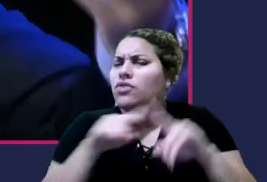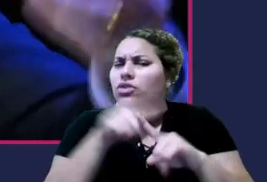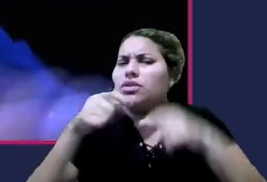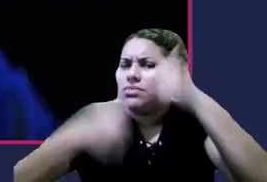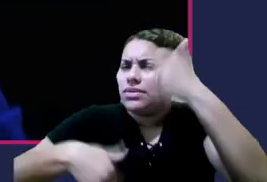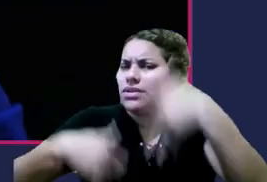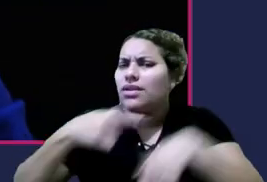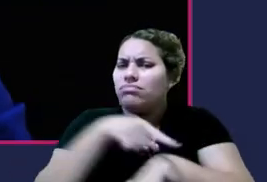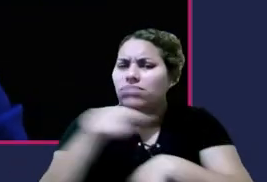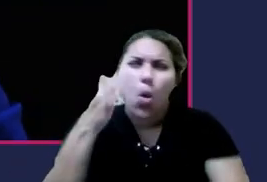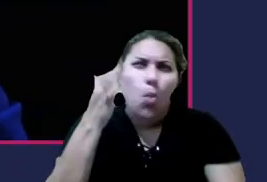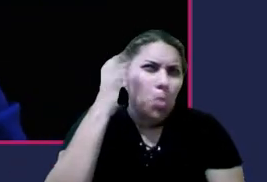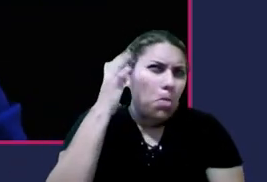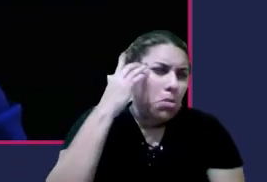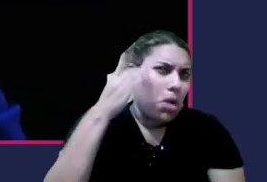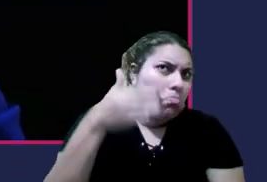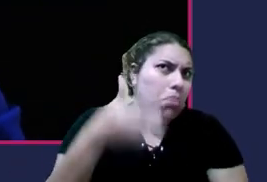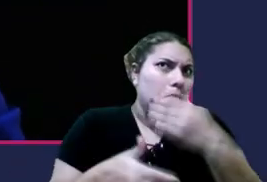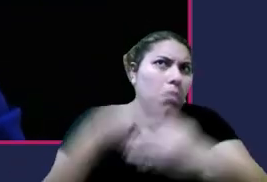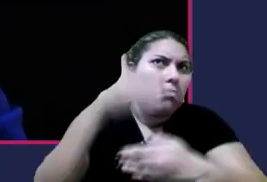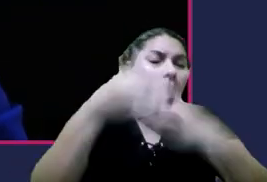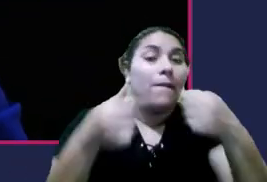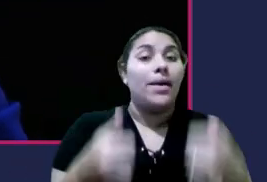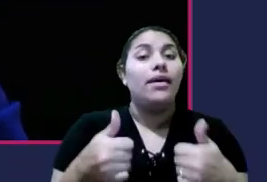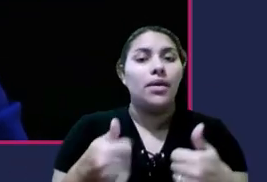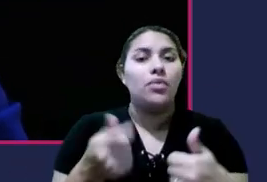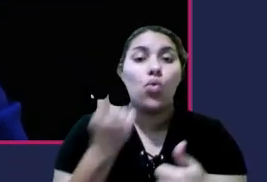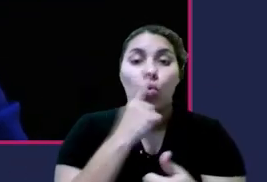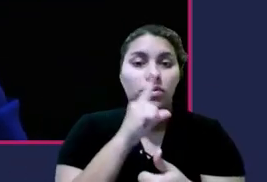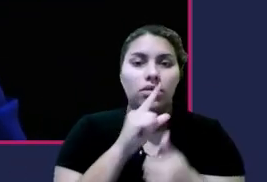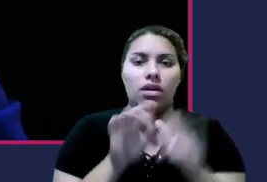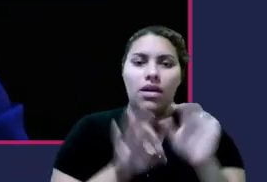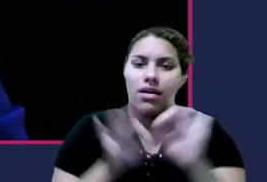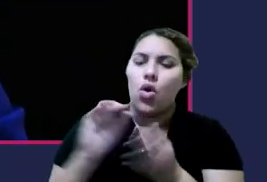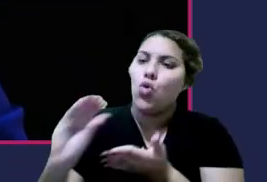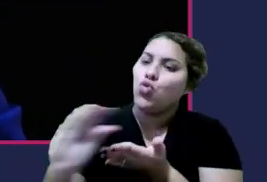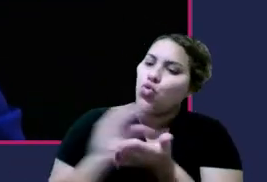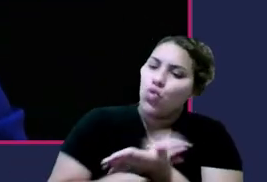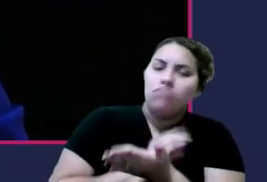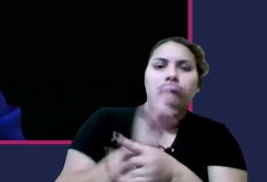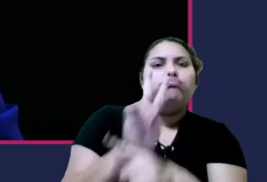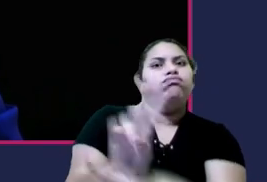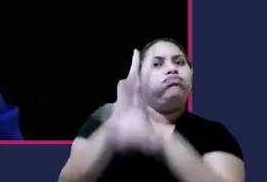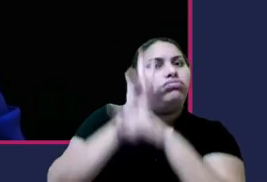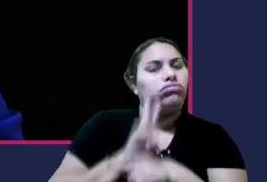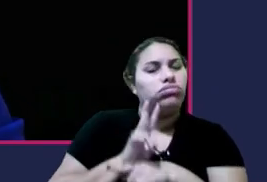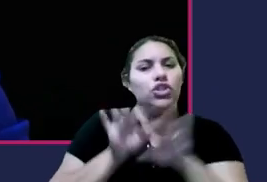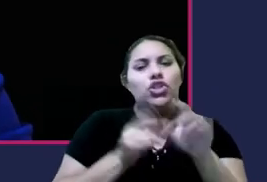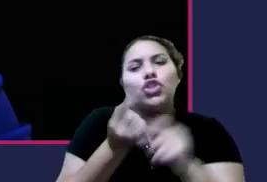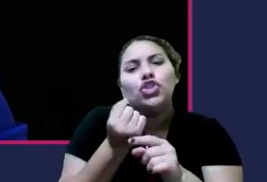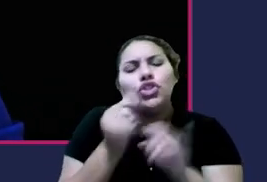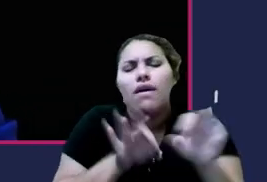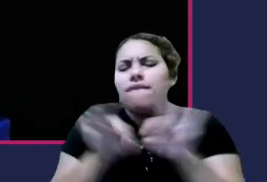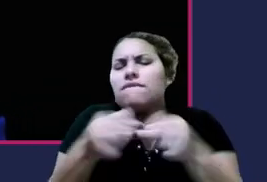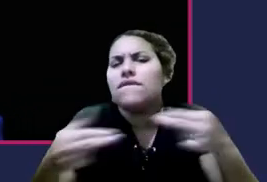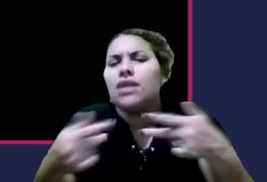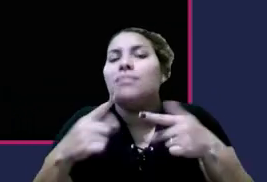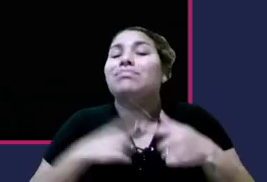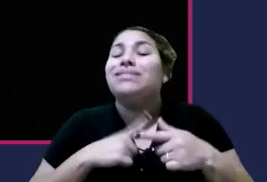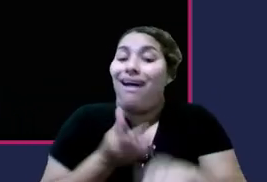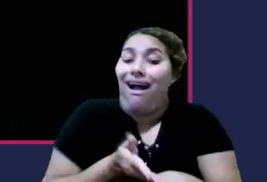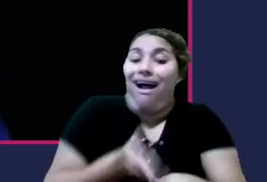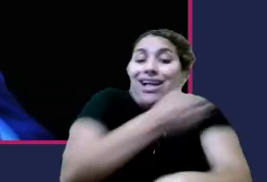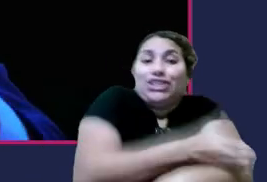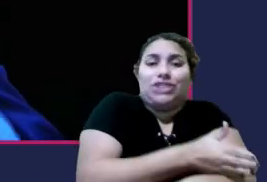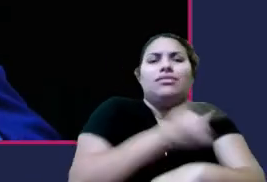point, so that we can have this appropriate budget and financing, we